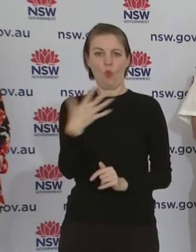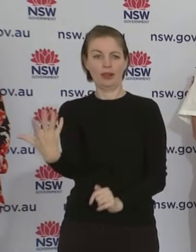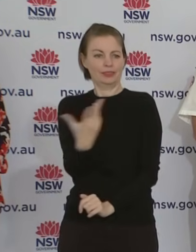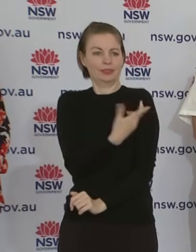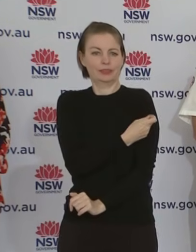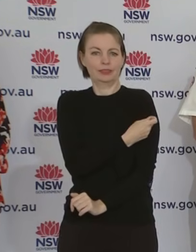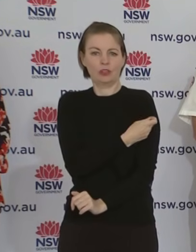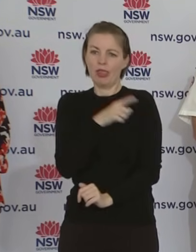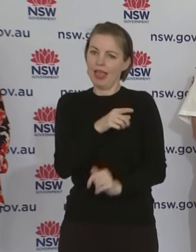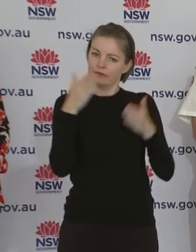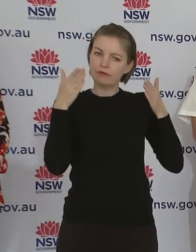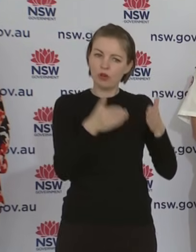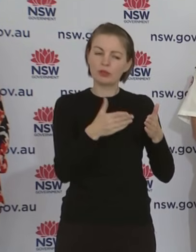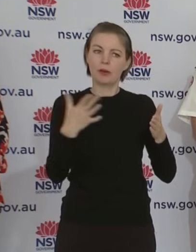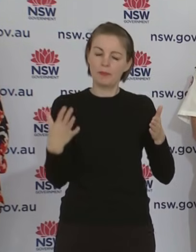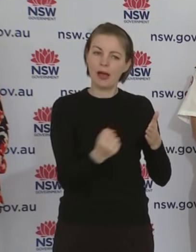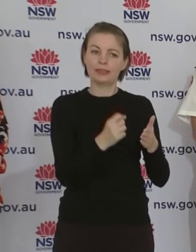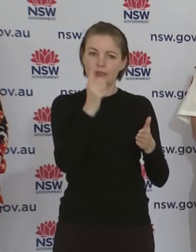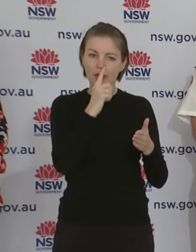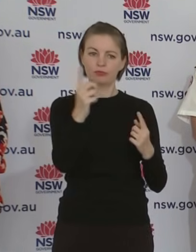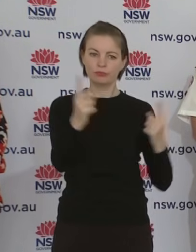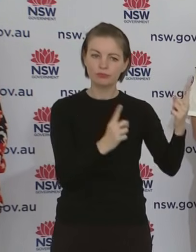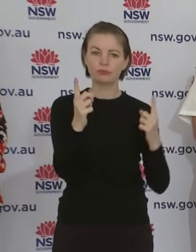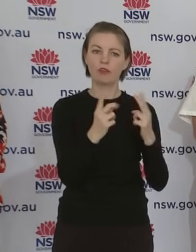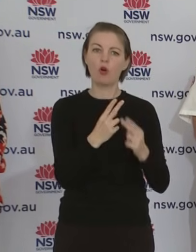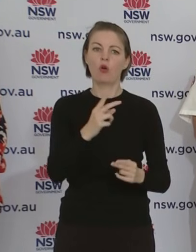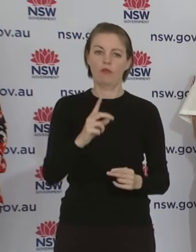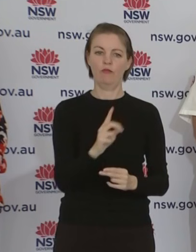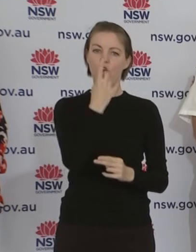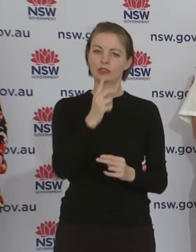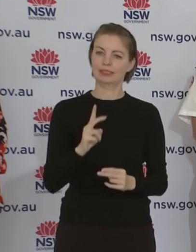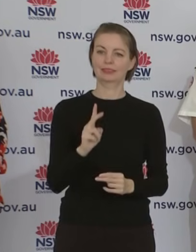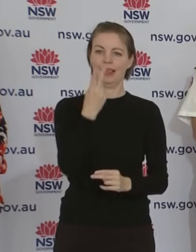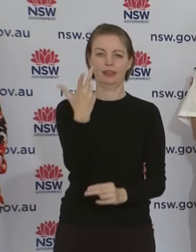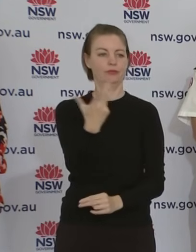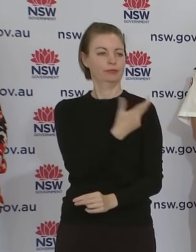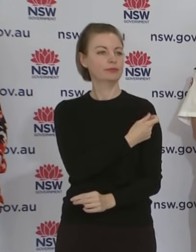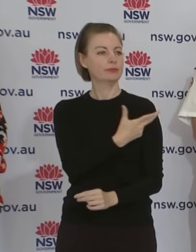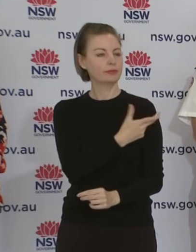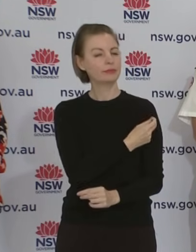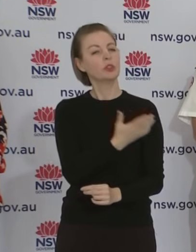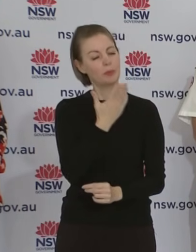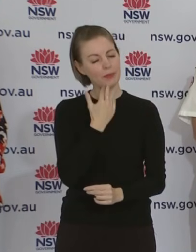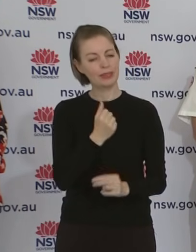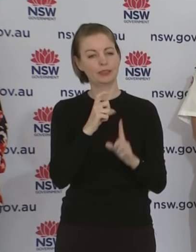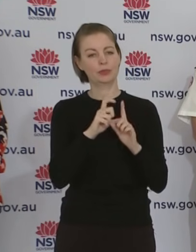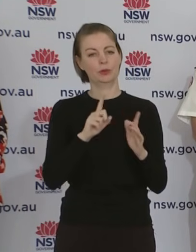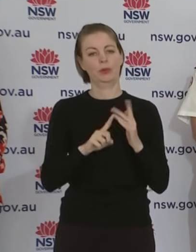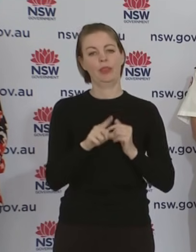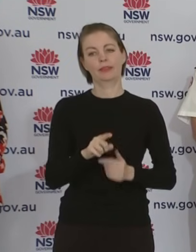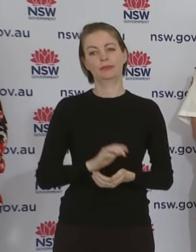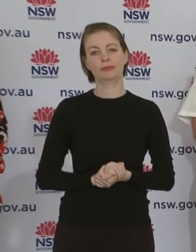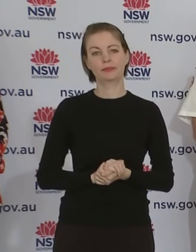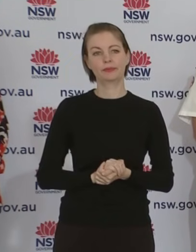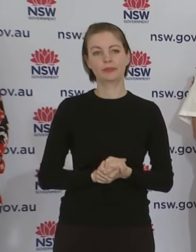people coming forward for the first time and getting vaccinated. It's really important that if you haven't had the vaccine yet, please come forward and do so. It's